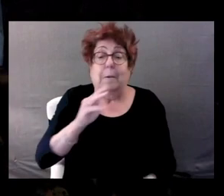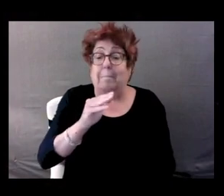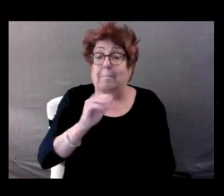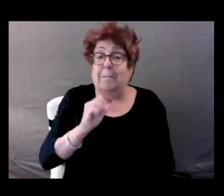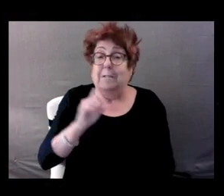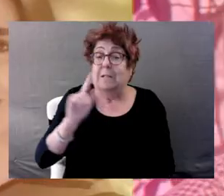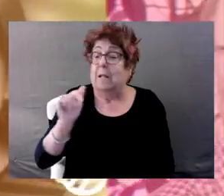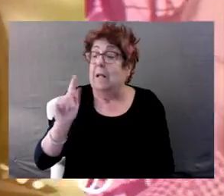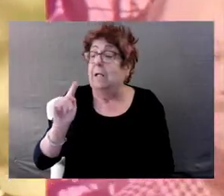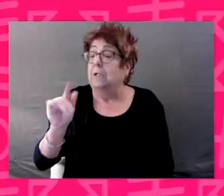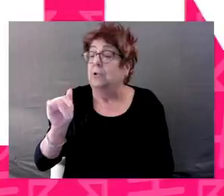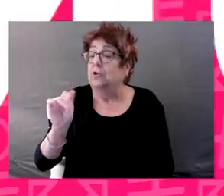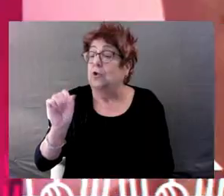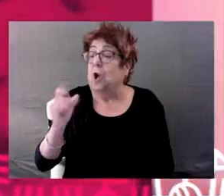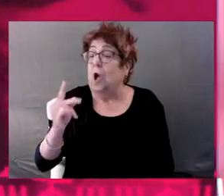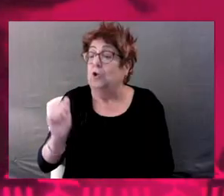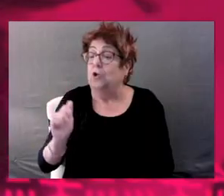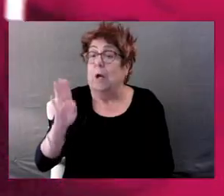gang.